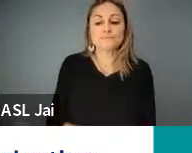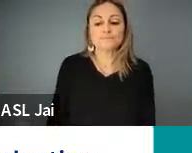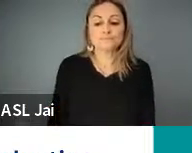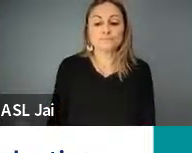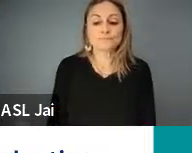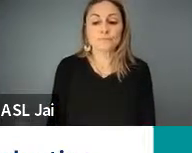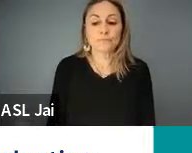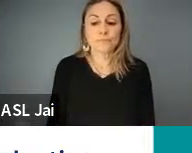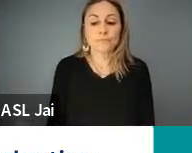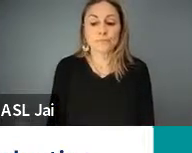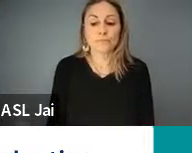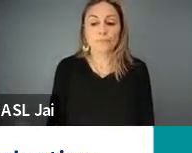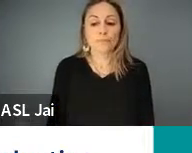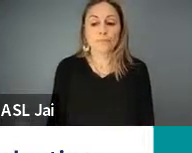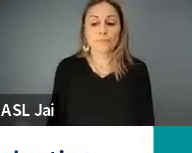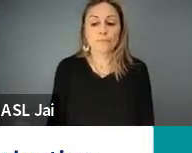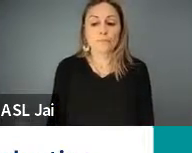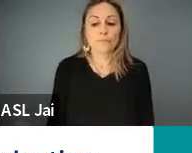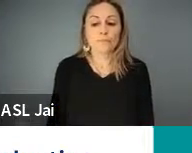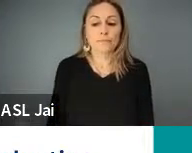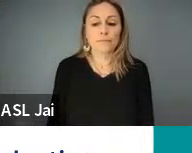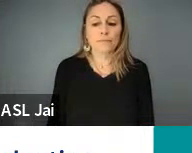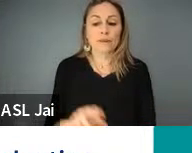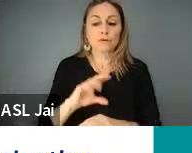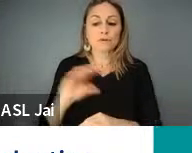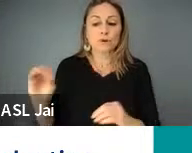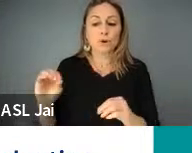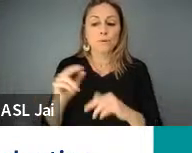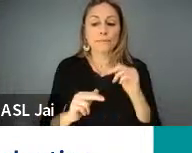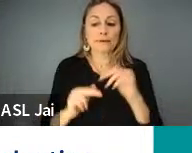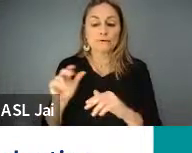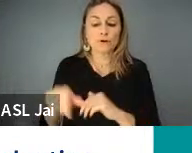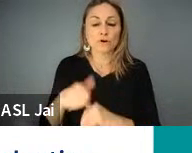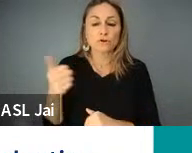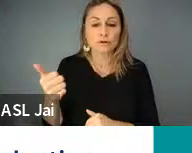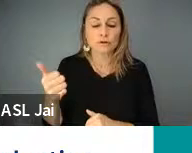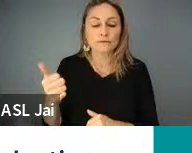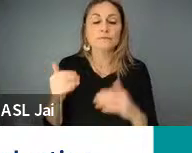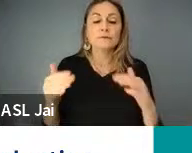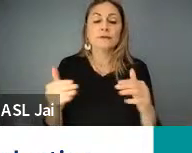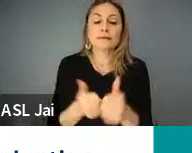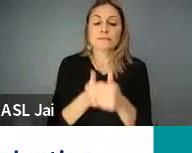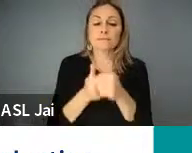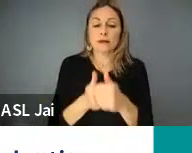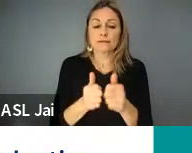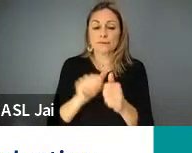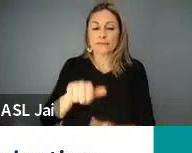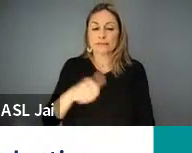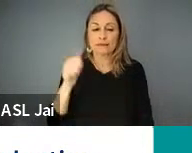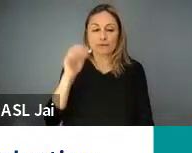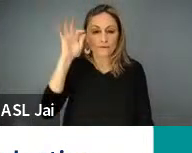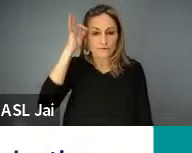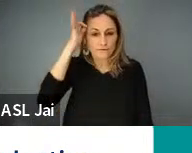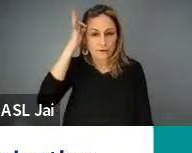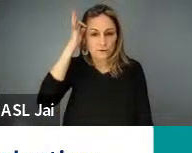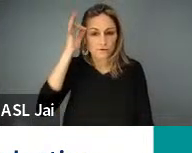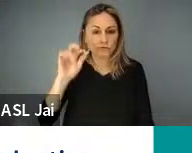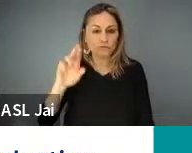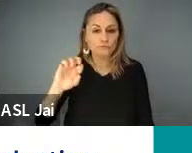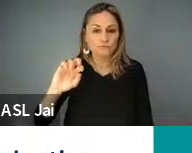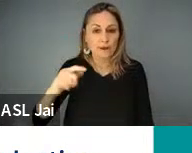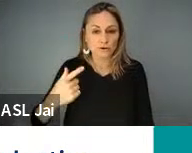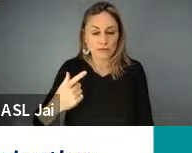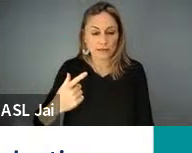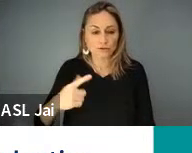We also have a chapter 4, which is compliance with another federal regulation, Section 4F of the